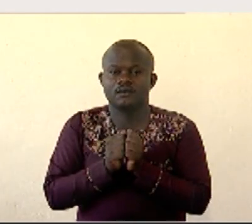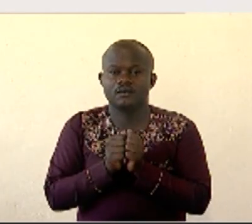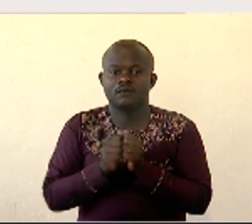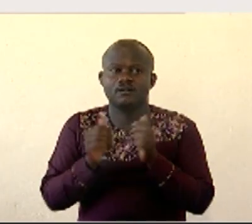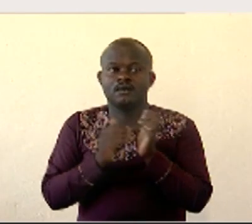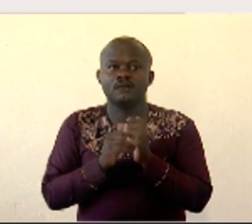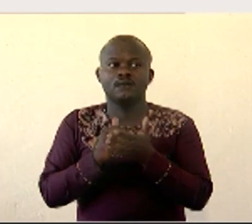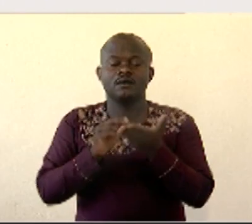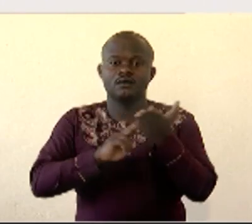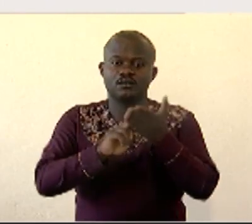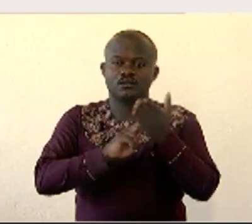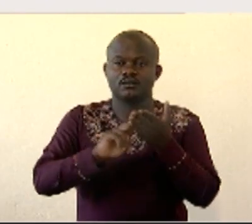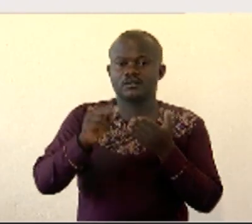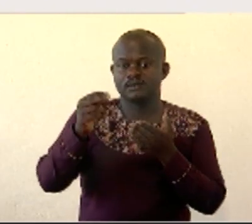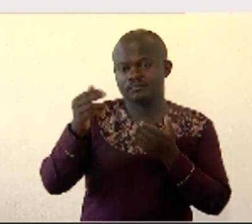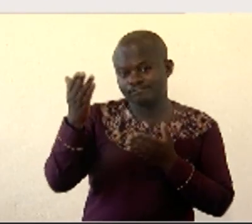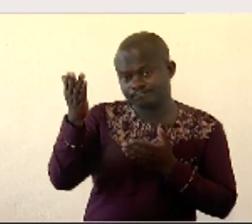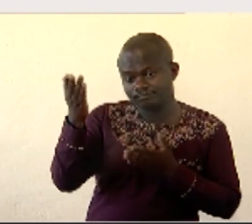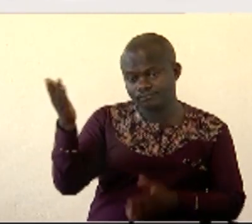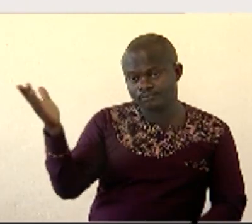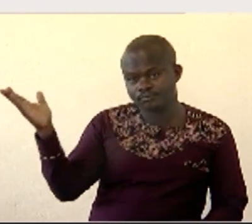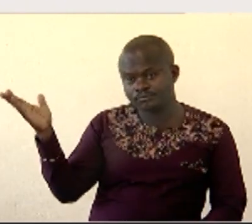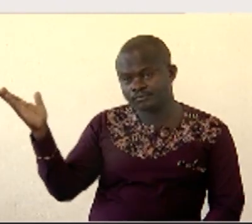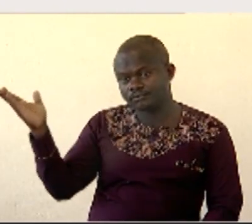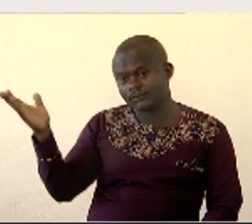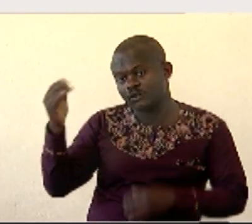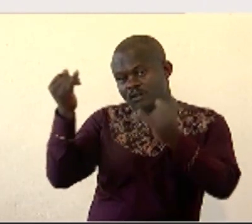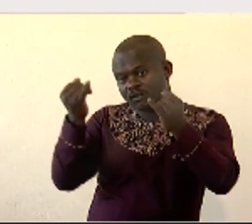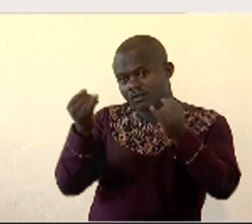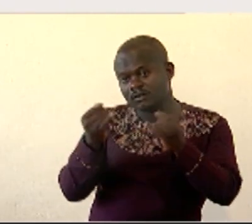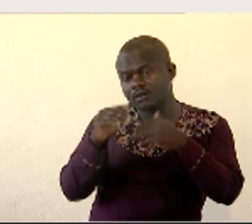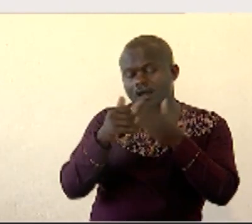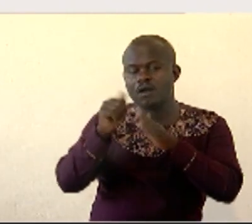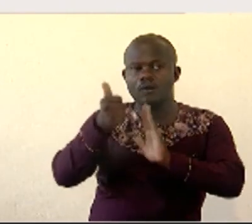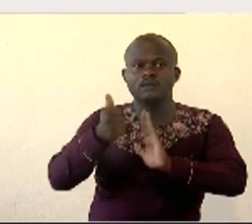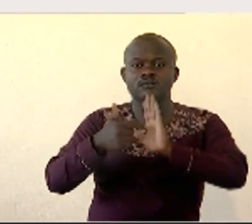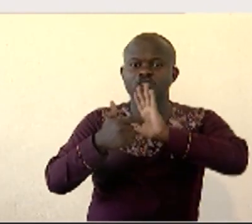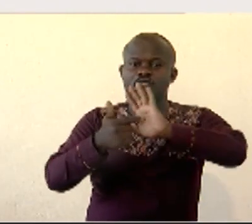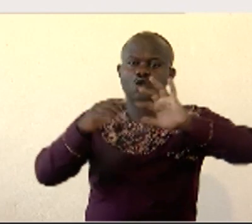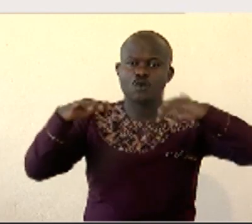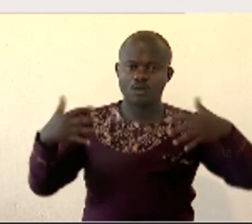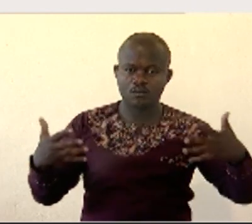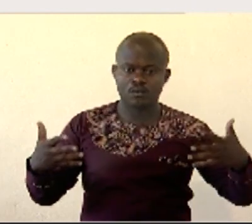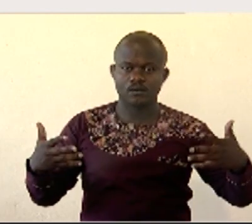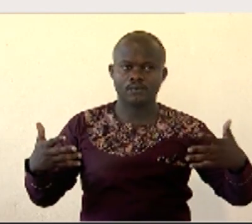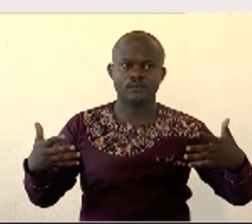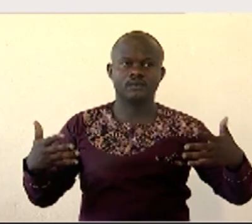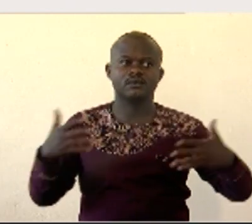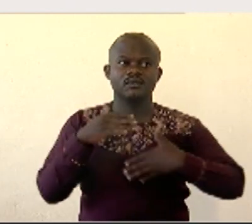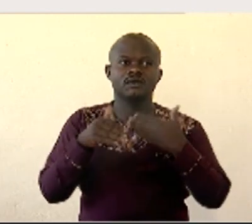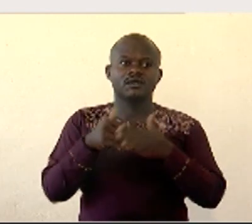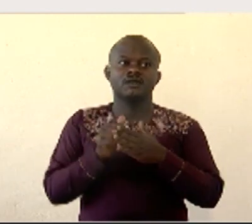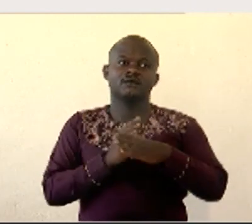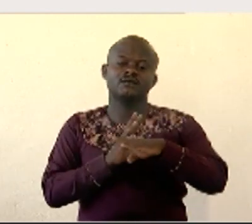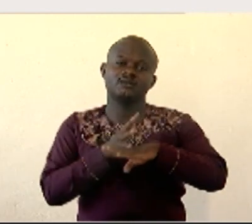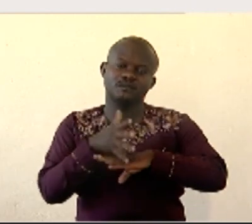let me use the chart. We state it graphically and see how does the rate of photosynthesis is going to be affected